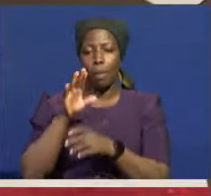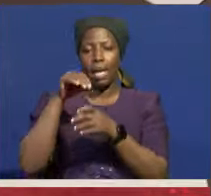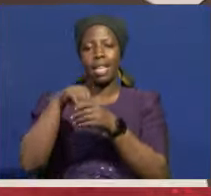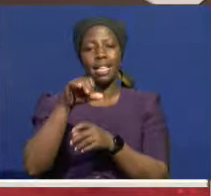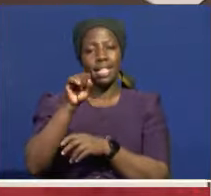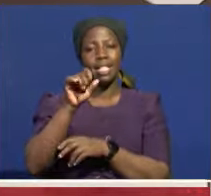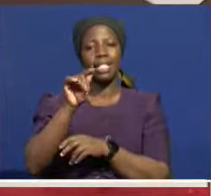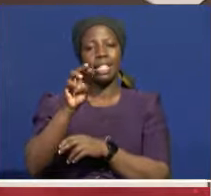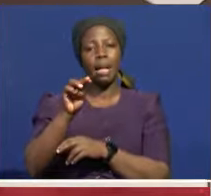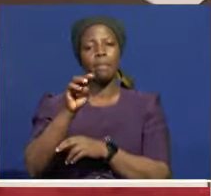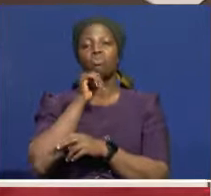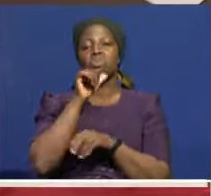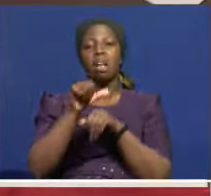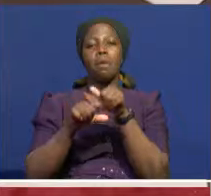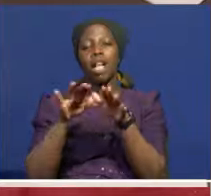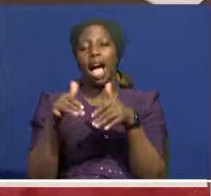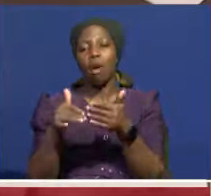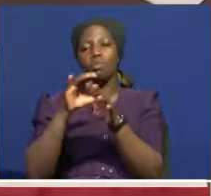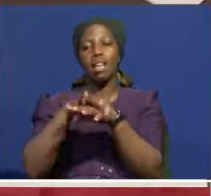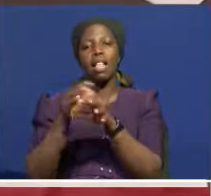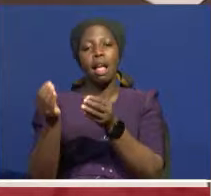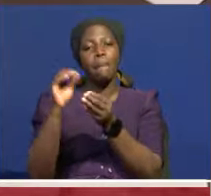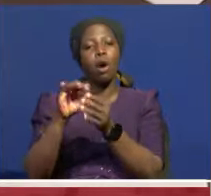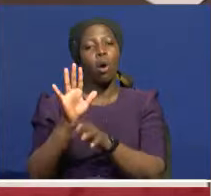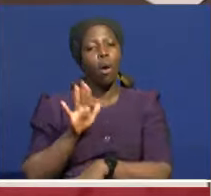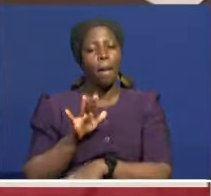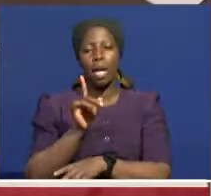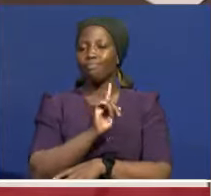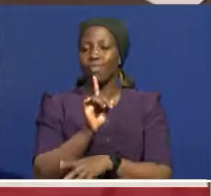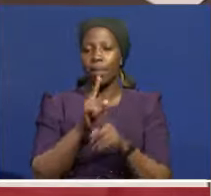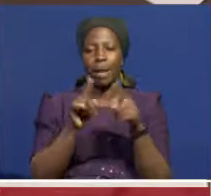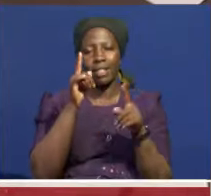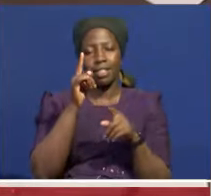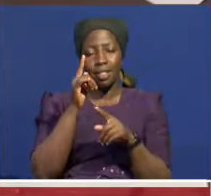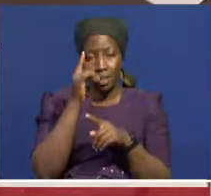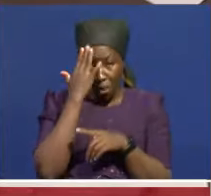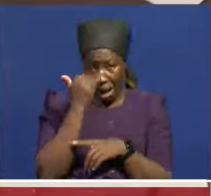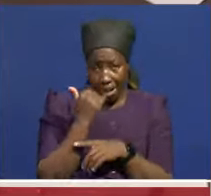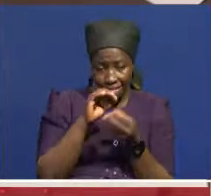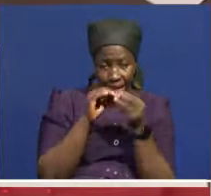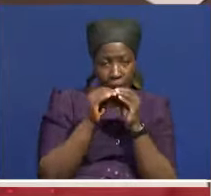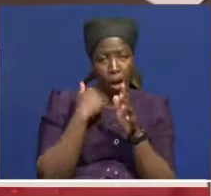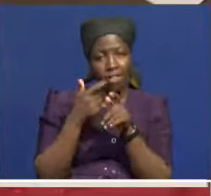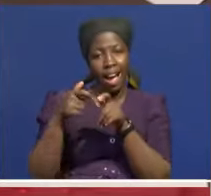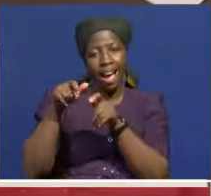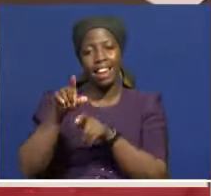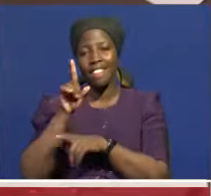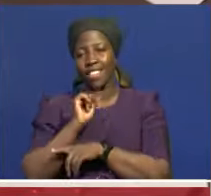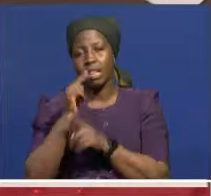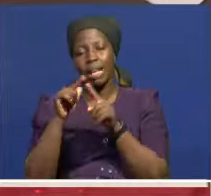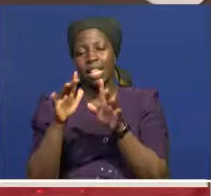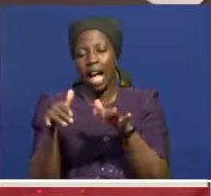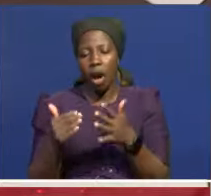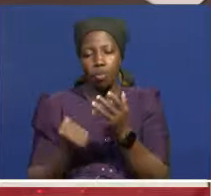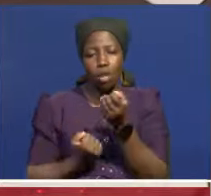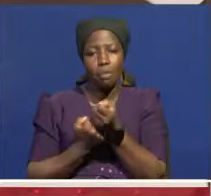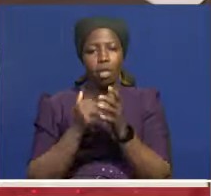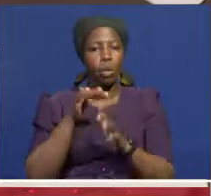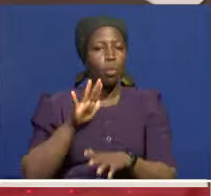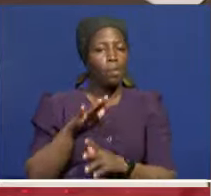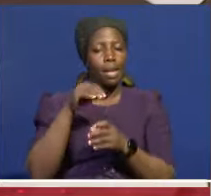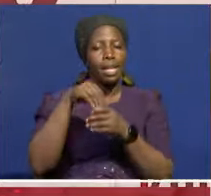STEM, because the numbers have increased, but it's how to support women in STEM to